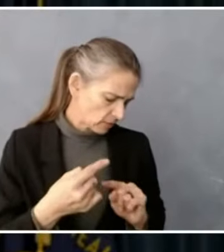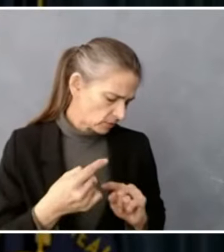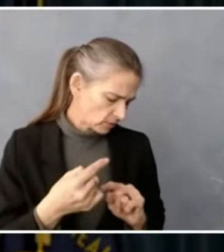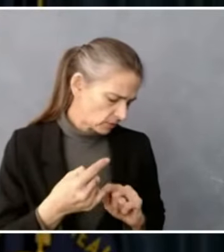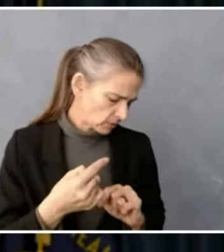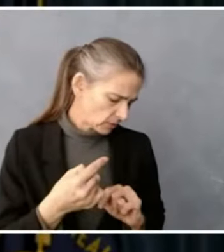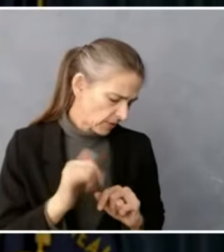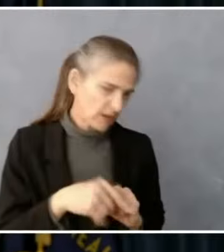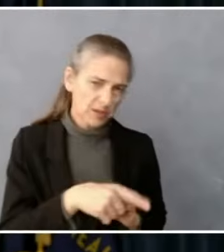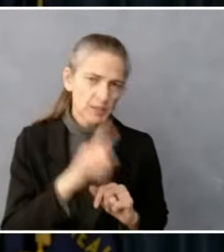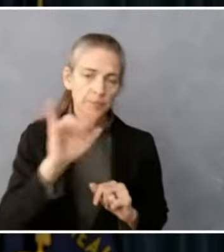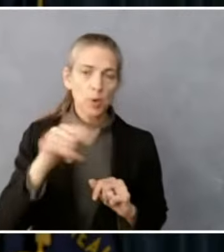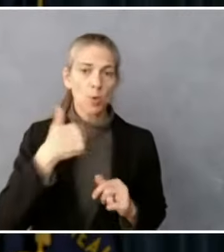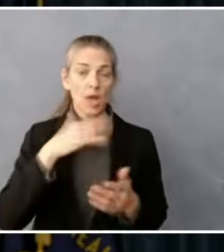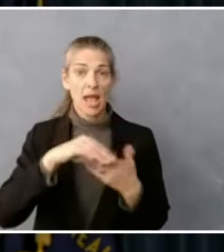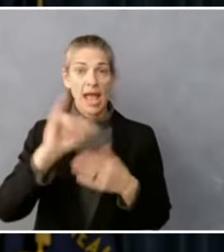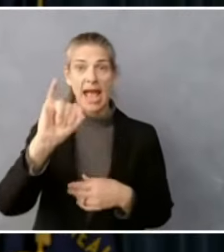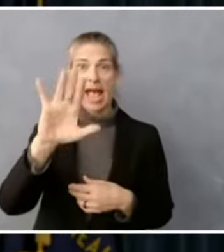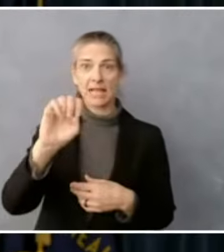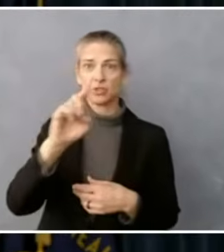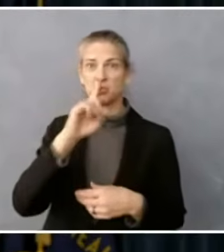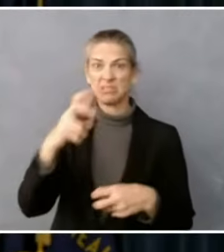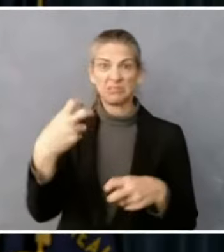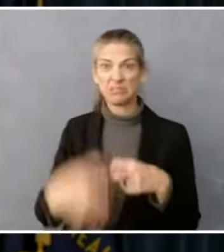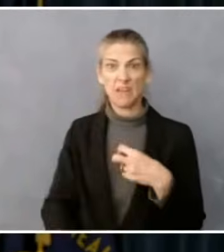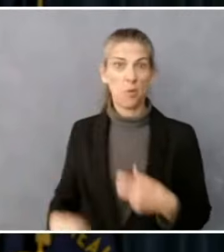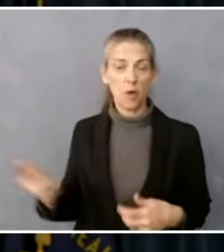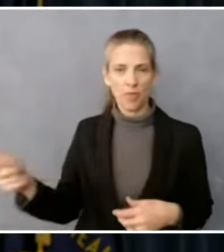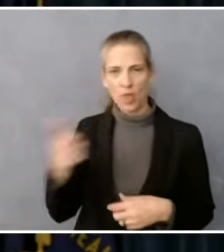we've learned that ICE is so tough, they watch The View.